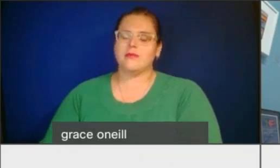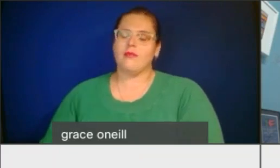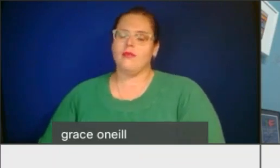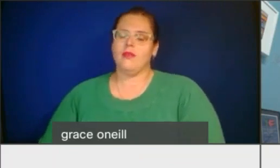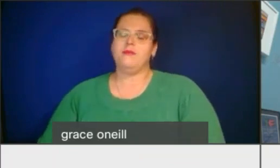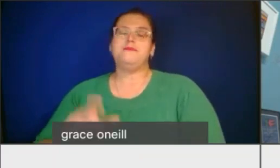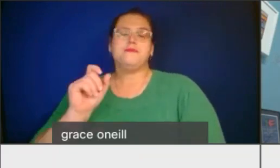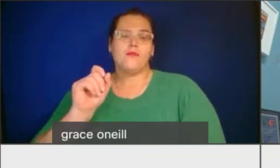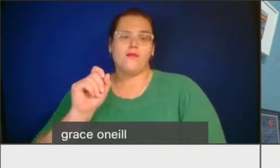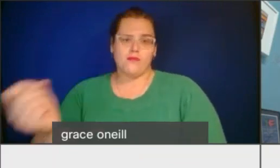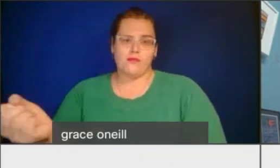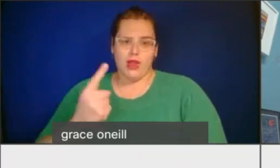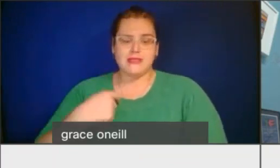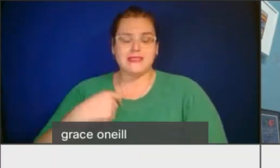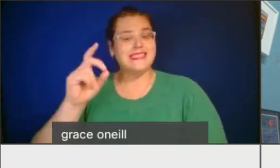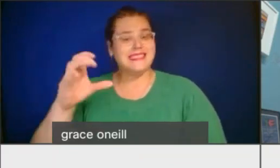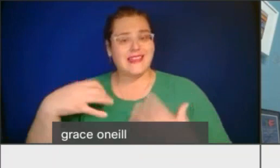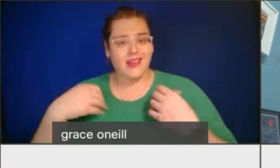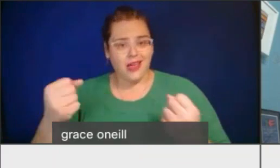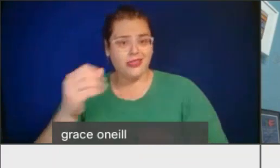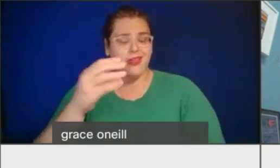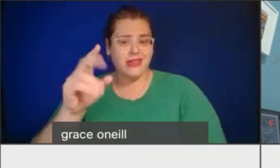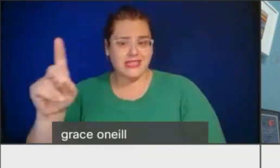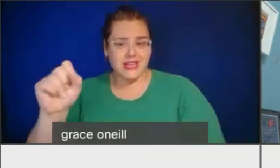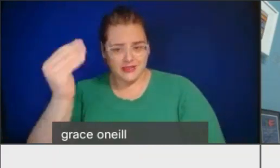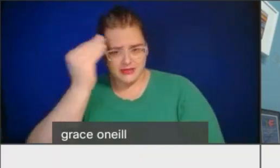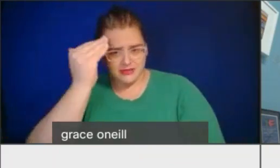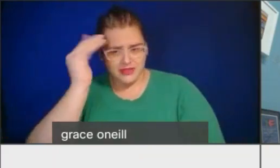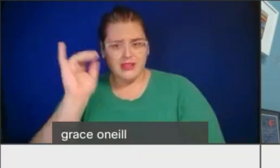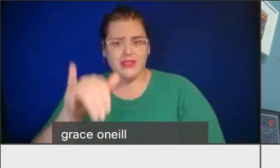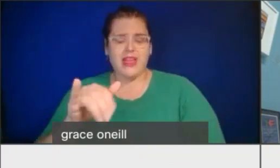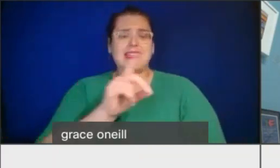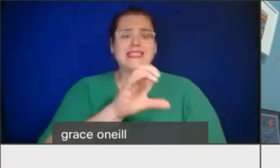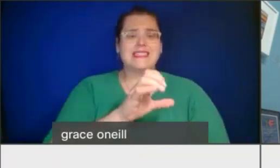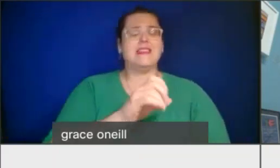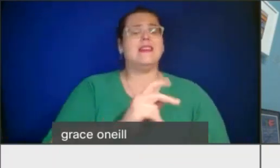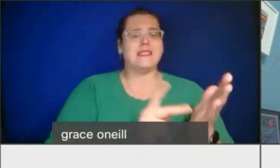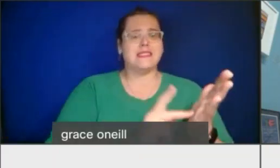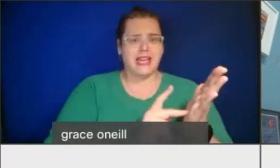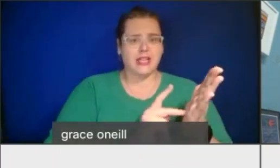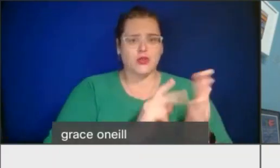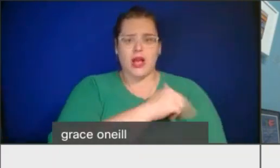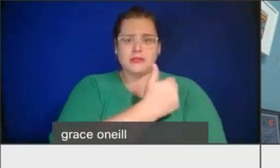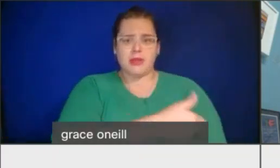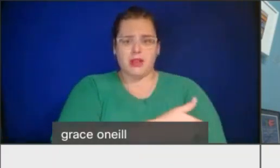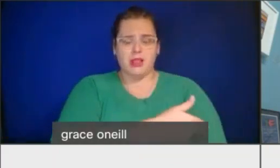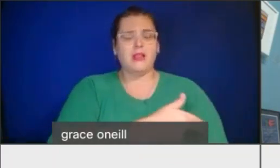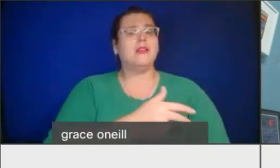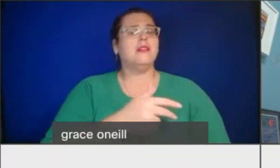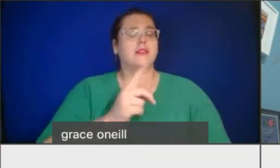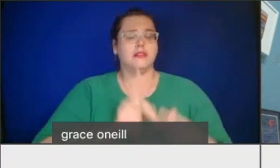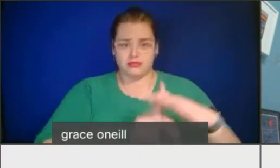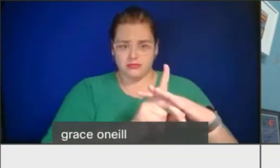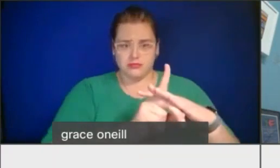turned away by DC psych hospitals if they refuse to take a COVID-19 test when